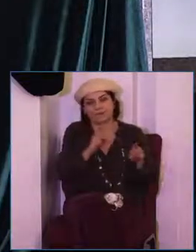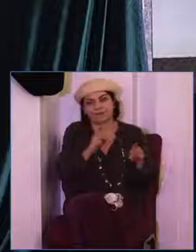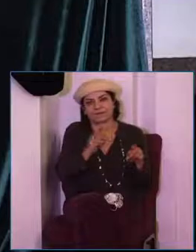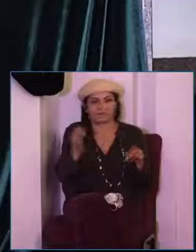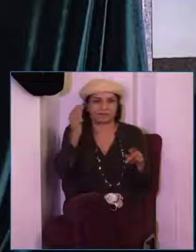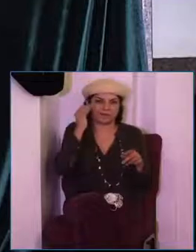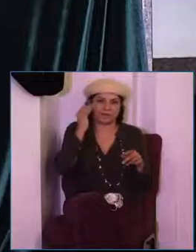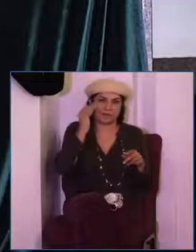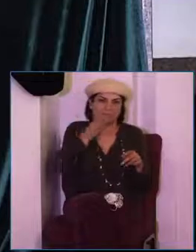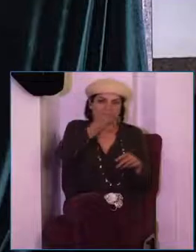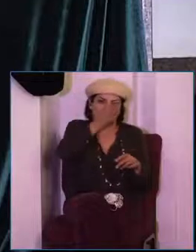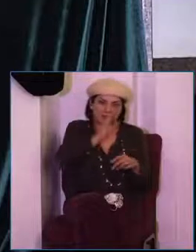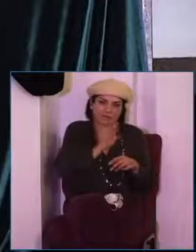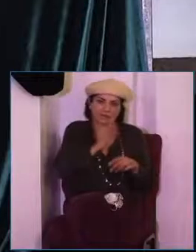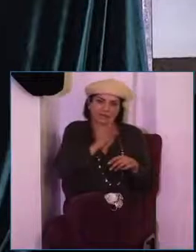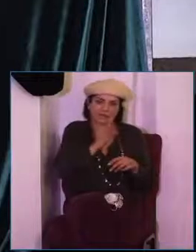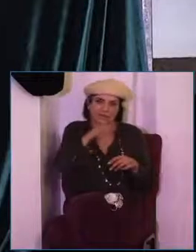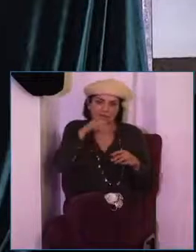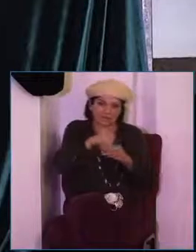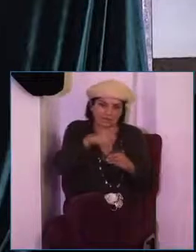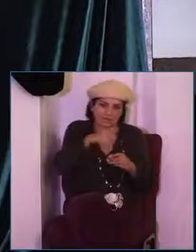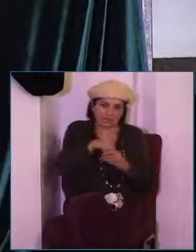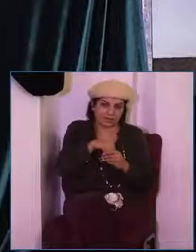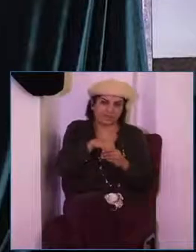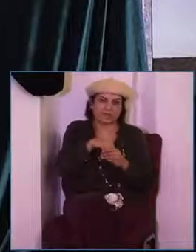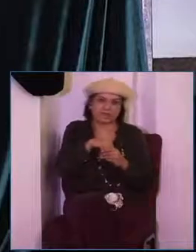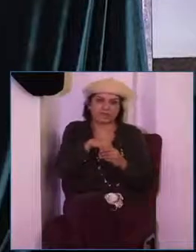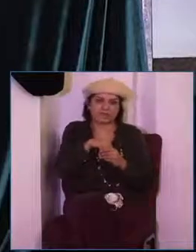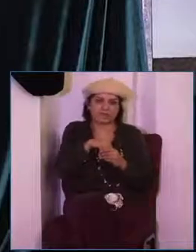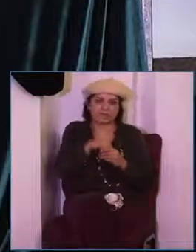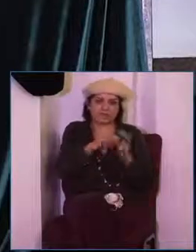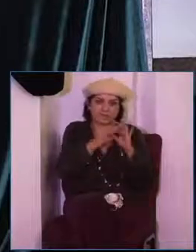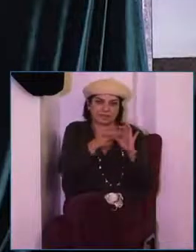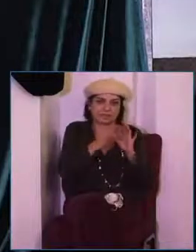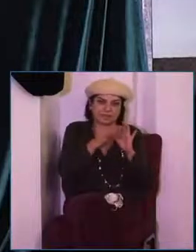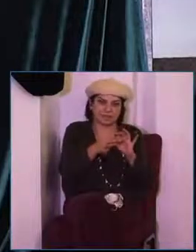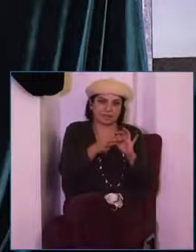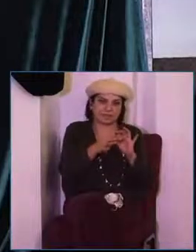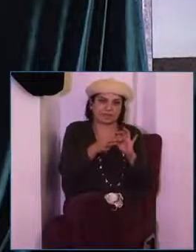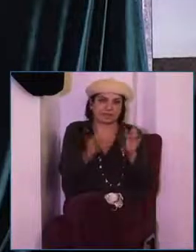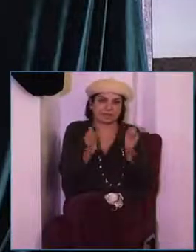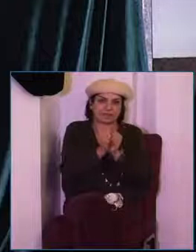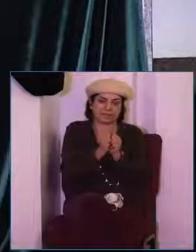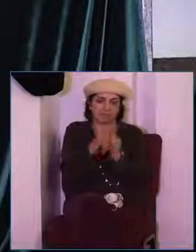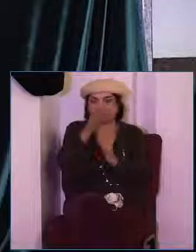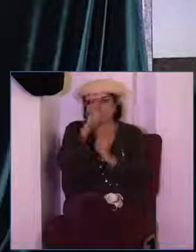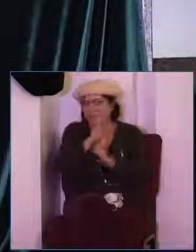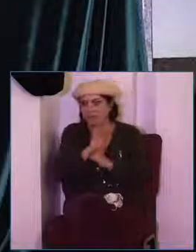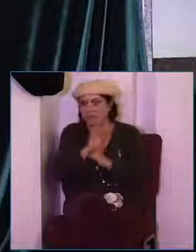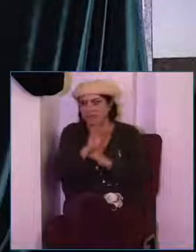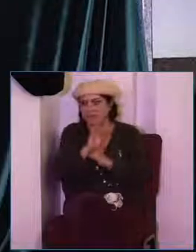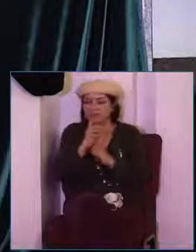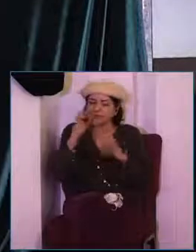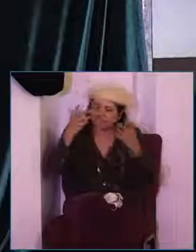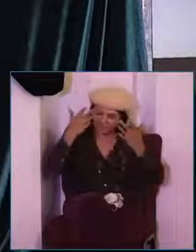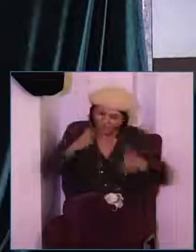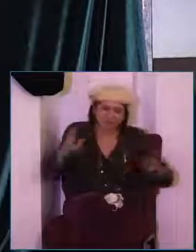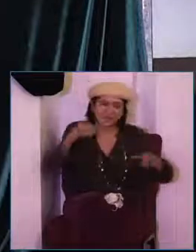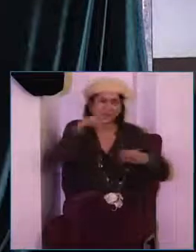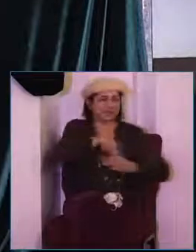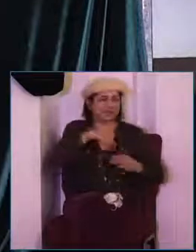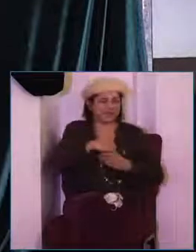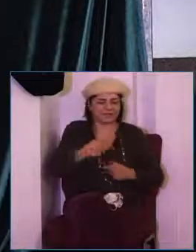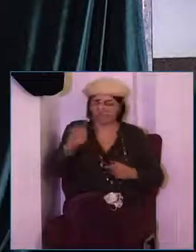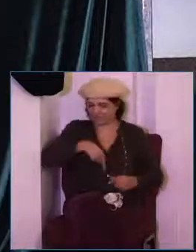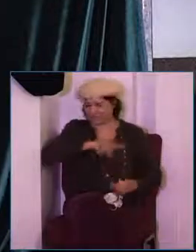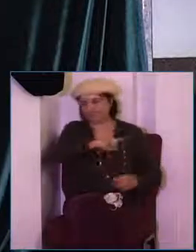in that relationship with God, it's already inside of us. It's already inside of